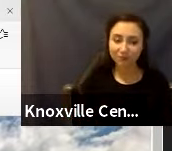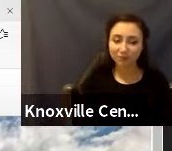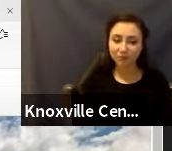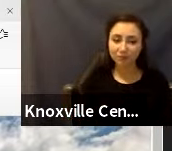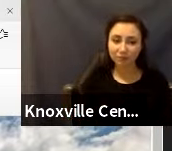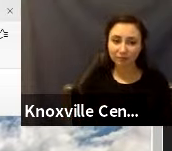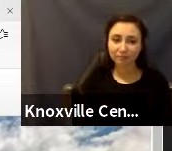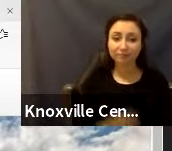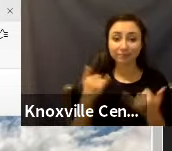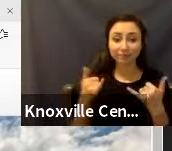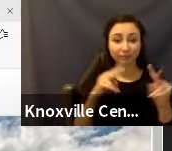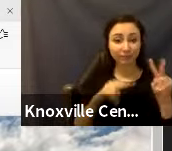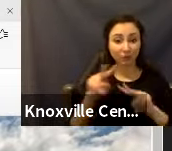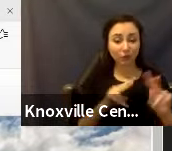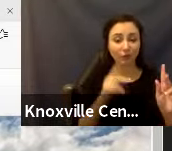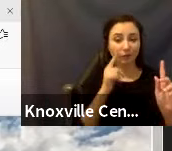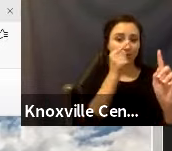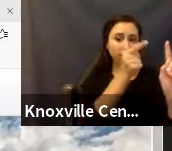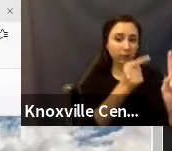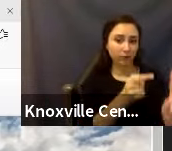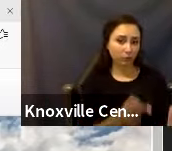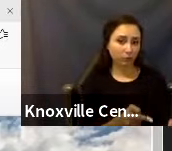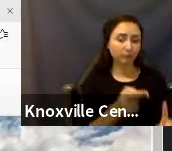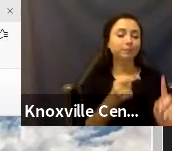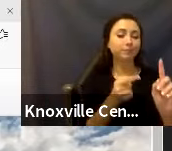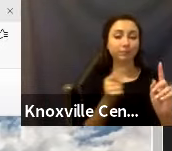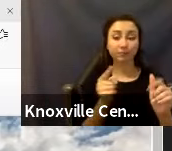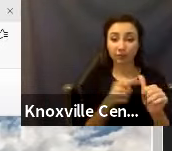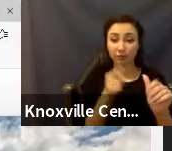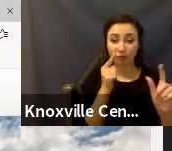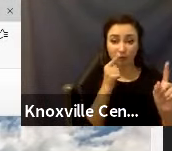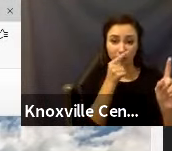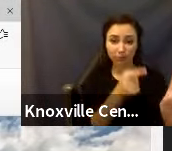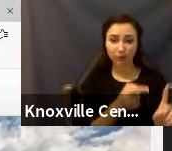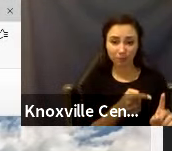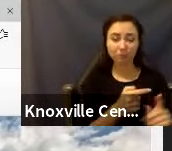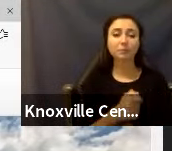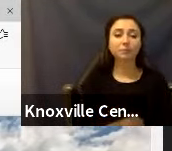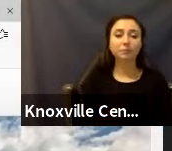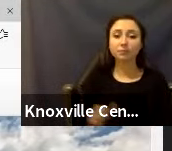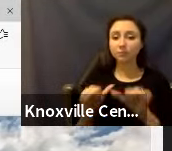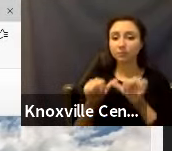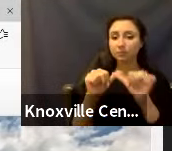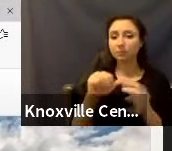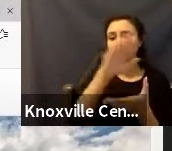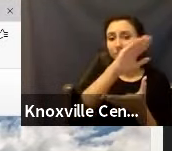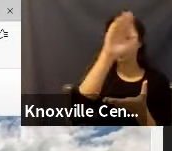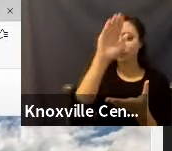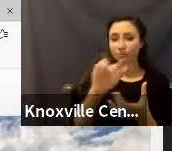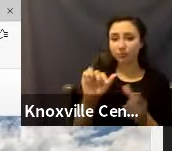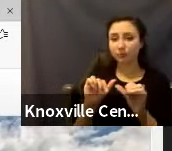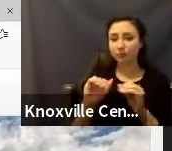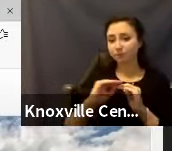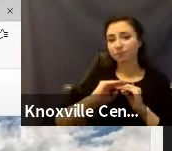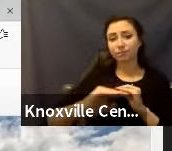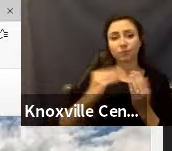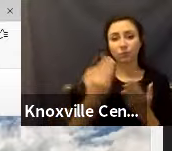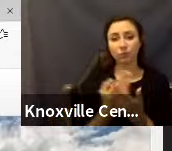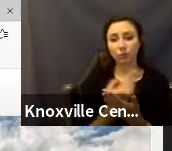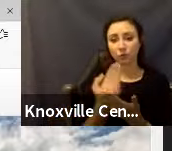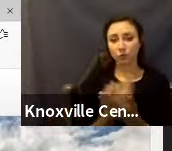So now we'll look at our benchmarks. So for our first benchmark, sustained reduction or stability in new cases for 14